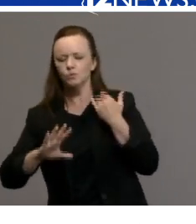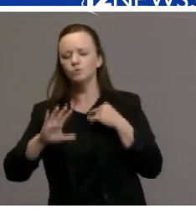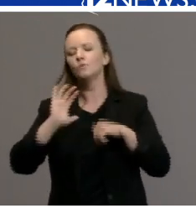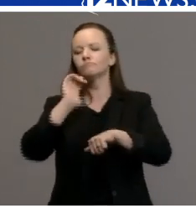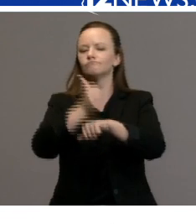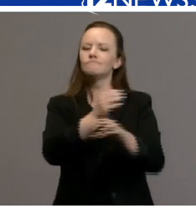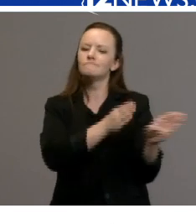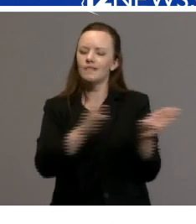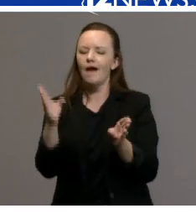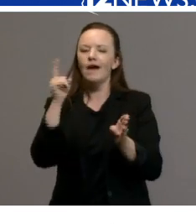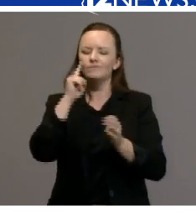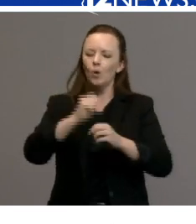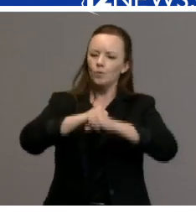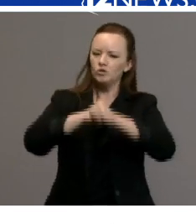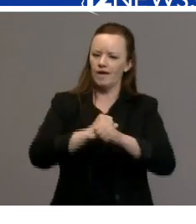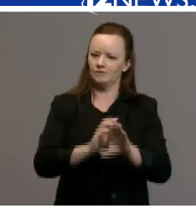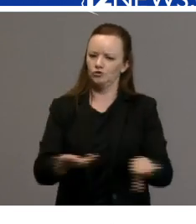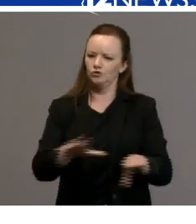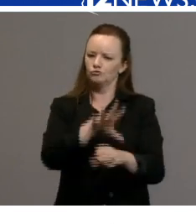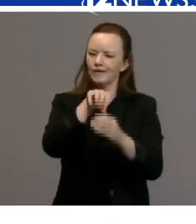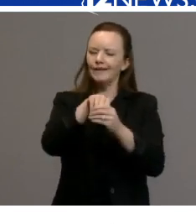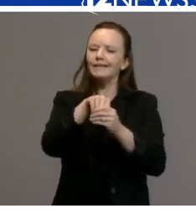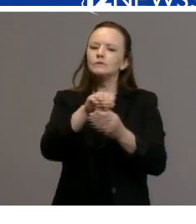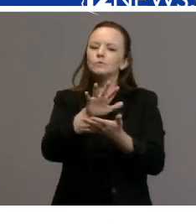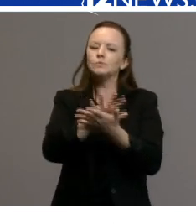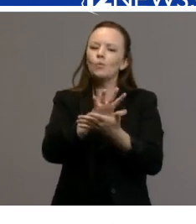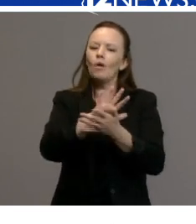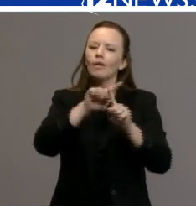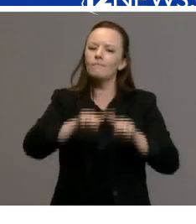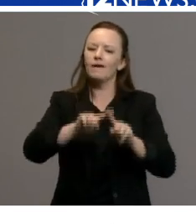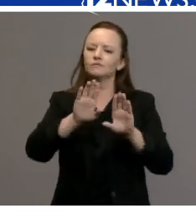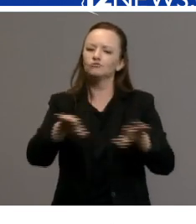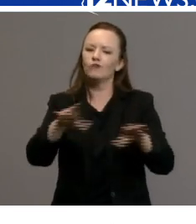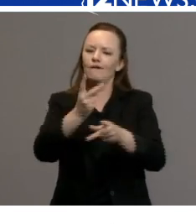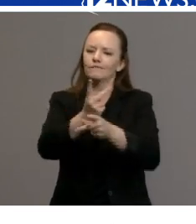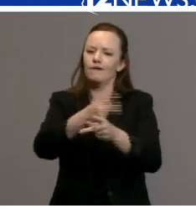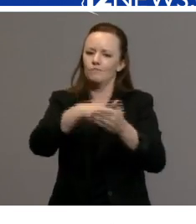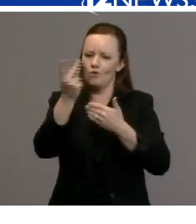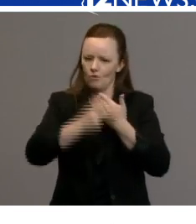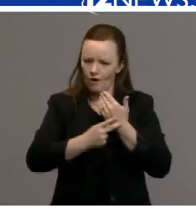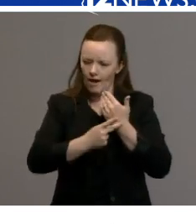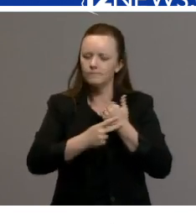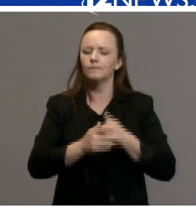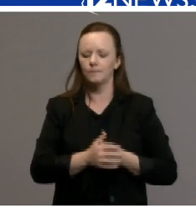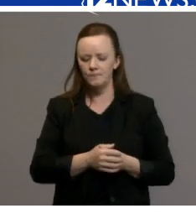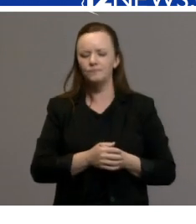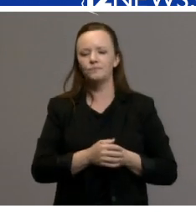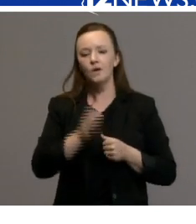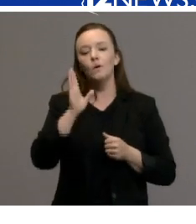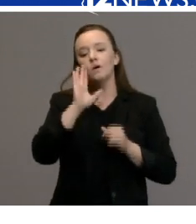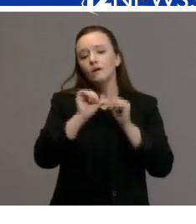for increased child care capacity for school-aged children. We'll continue to work with school leaders to ensure the needs of